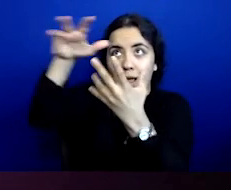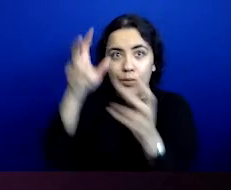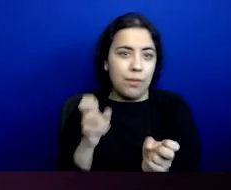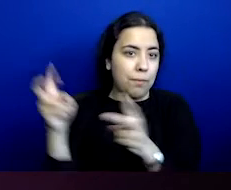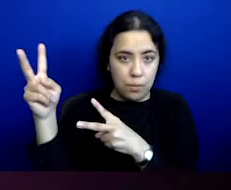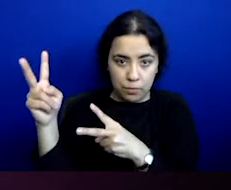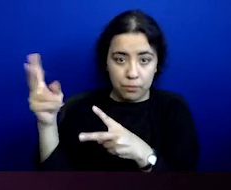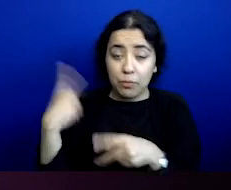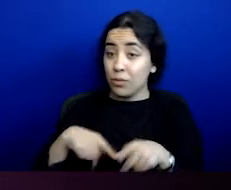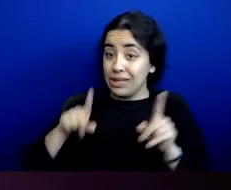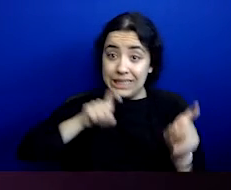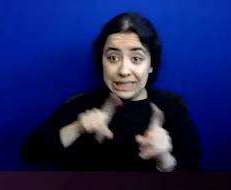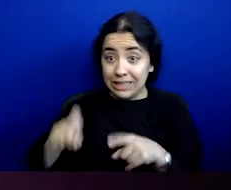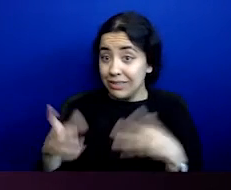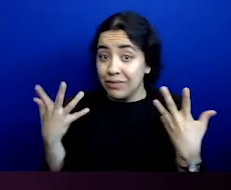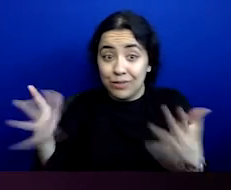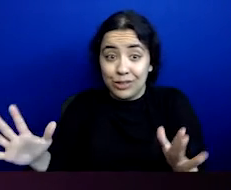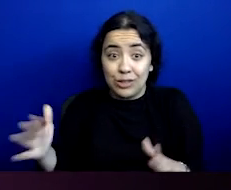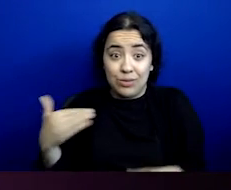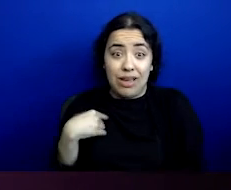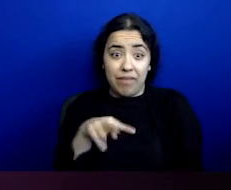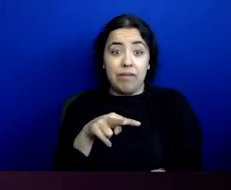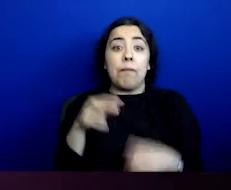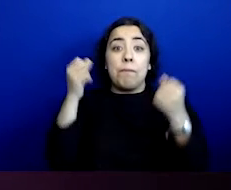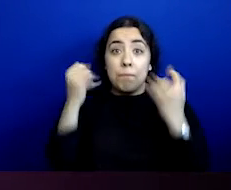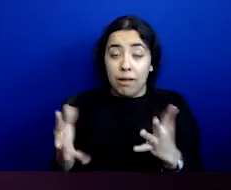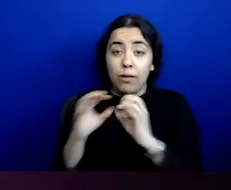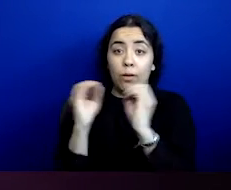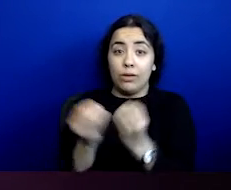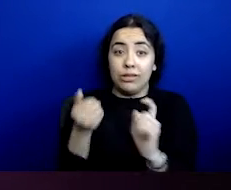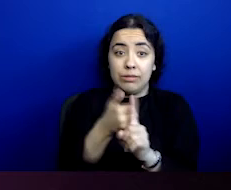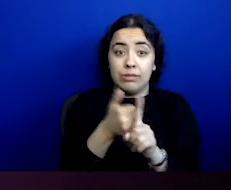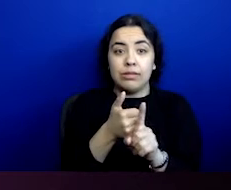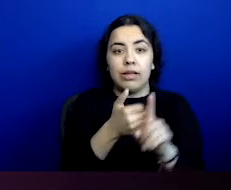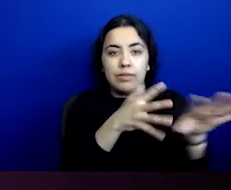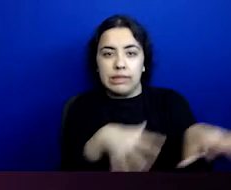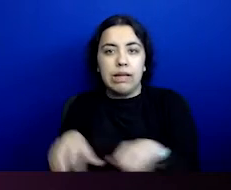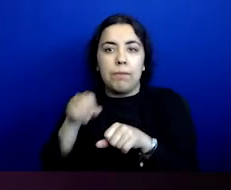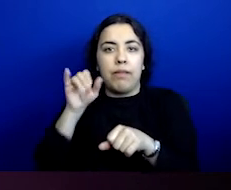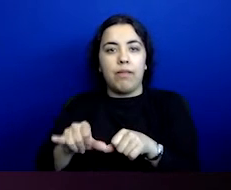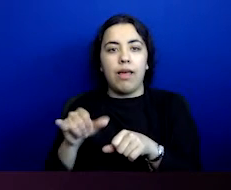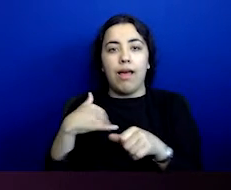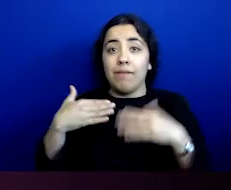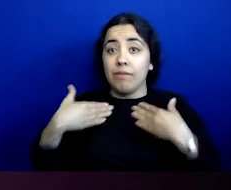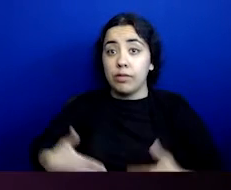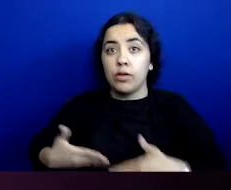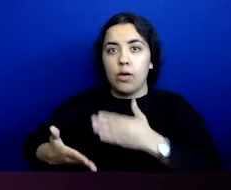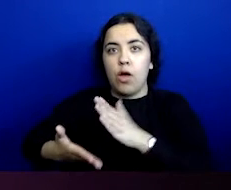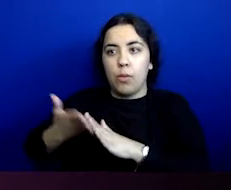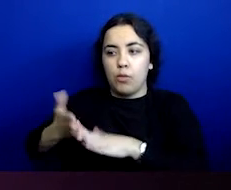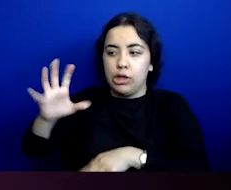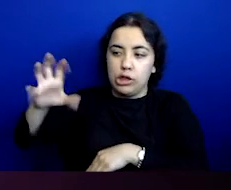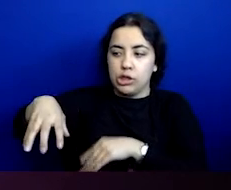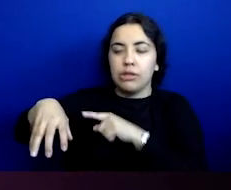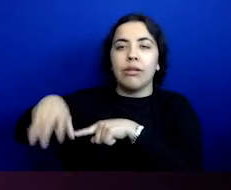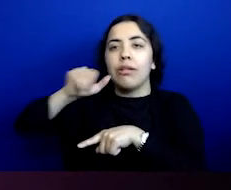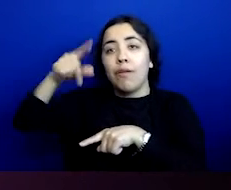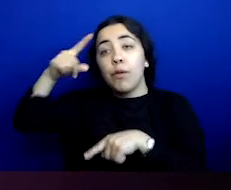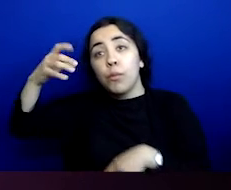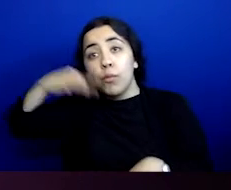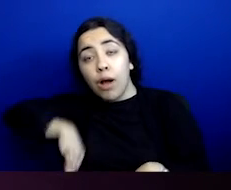We've tested this out, and we've actually gotten a lot of organizations that are adopting this that have physical operations, from nonprofits to the